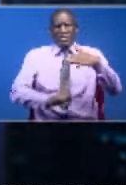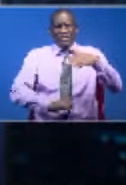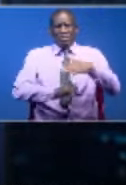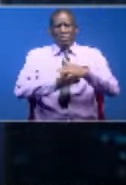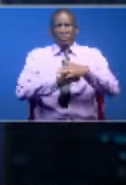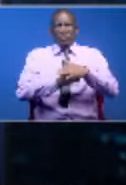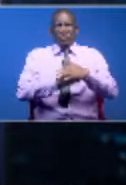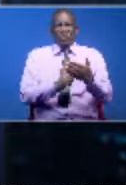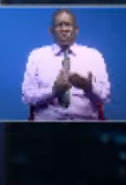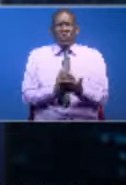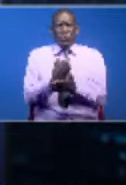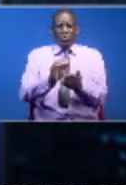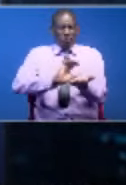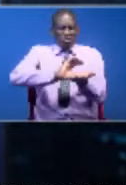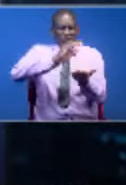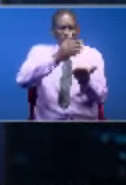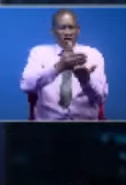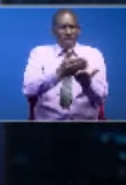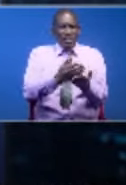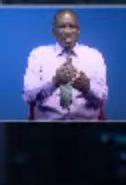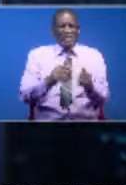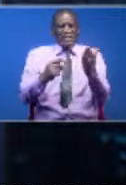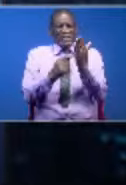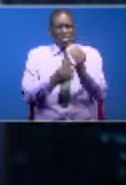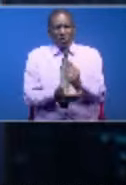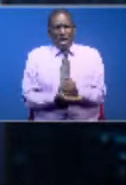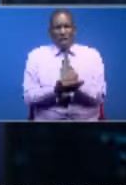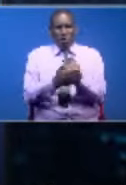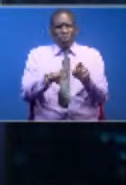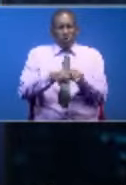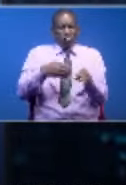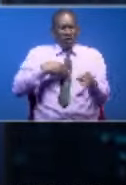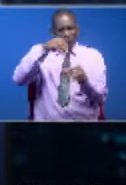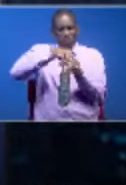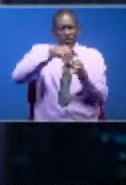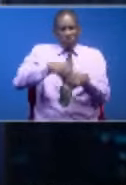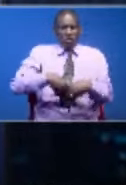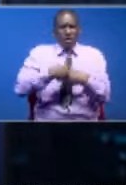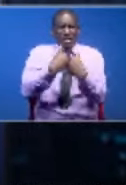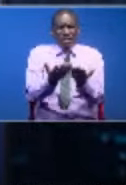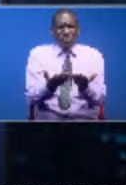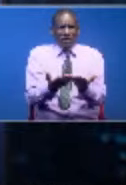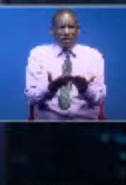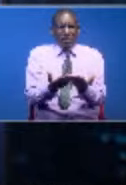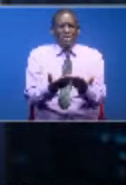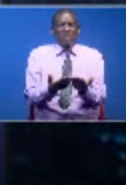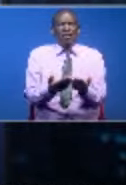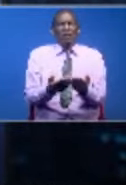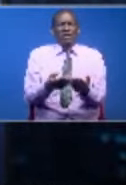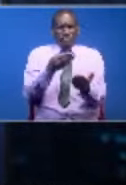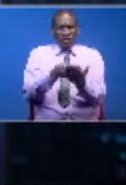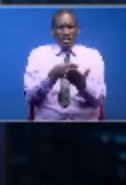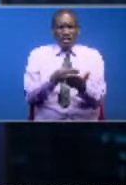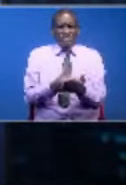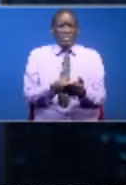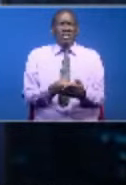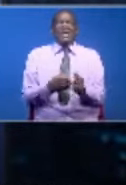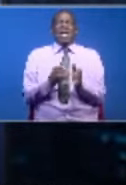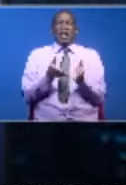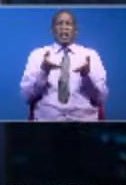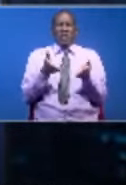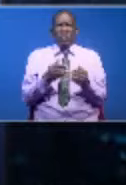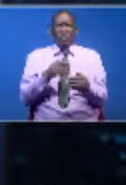through grants, technical assistance, and we also have an investment arm that can provide catalytic early stage finance. And so